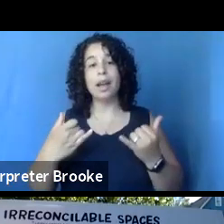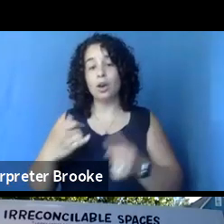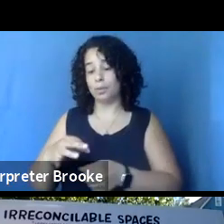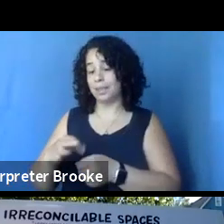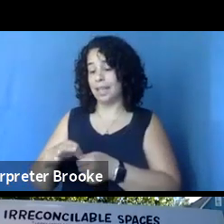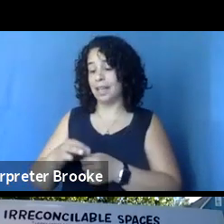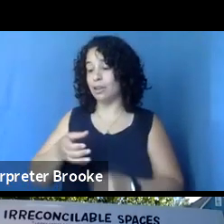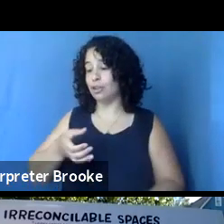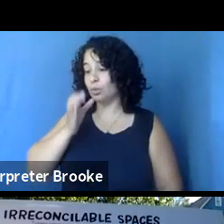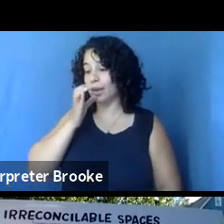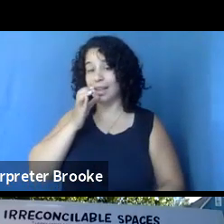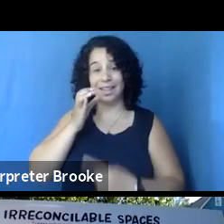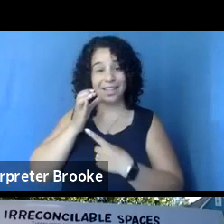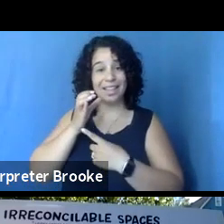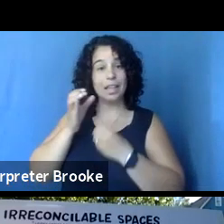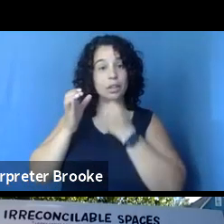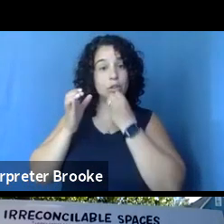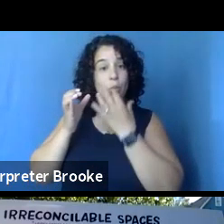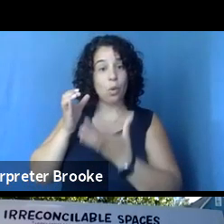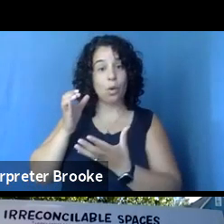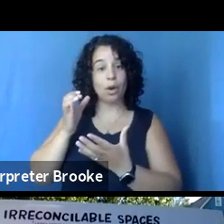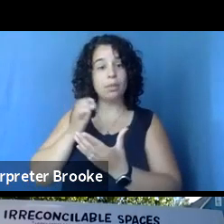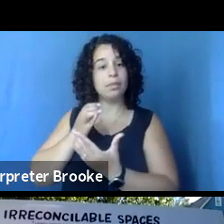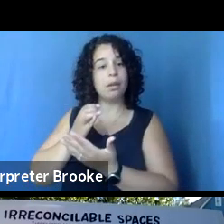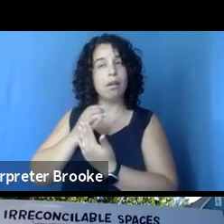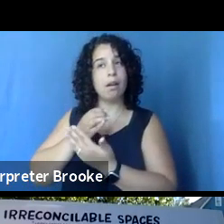it's warm and it's reminding me to move slowly.